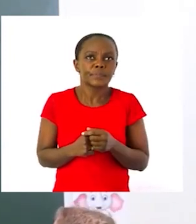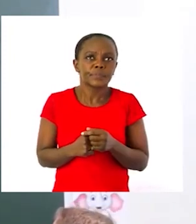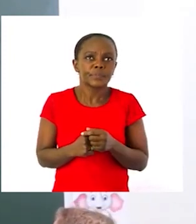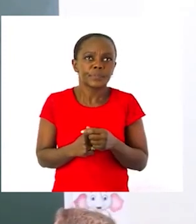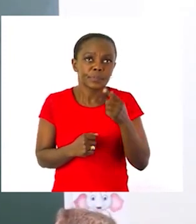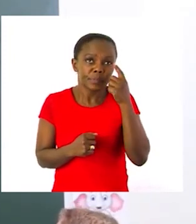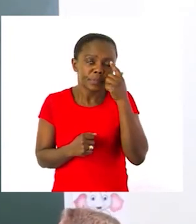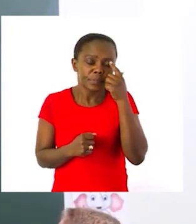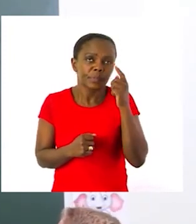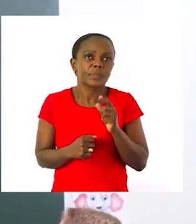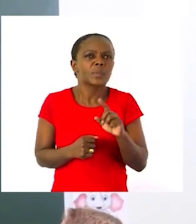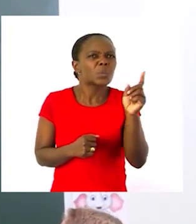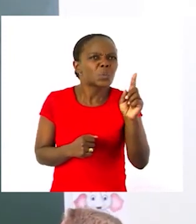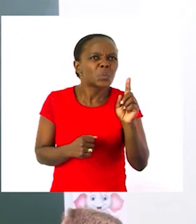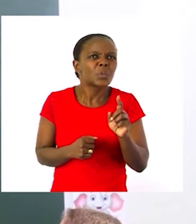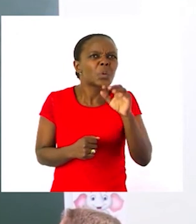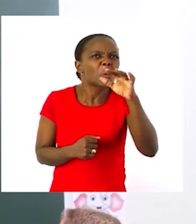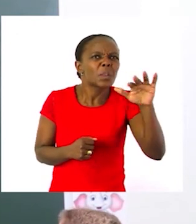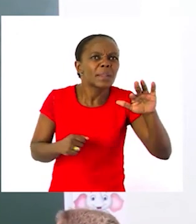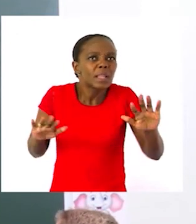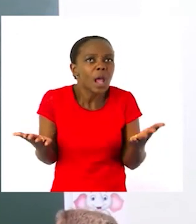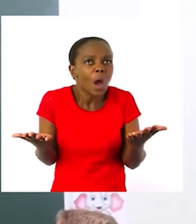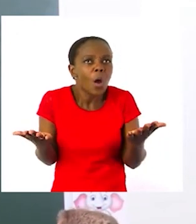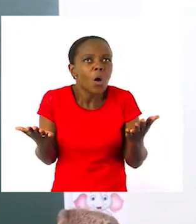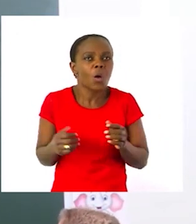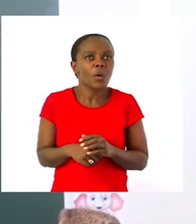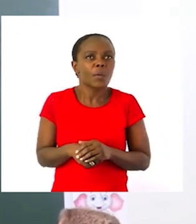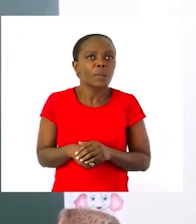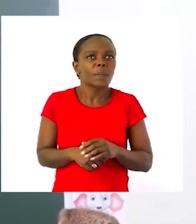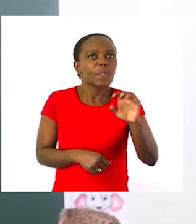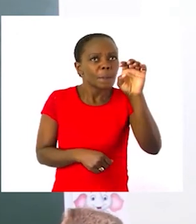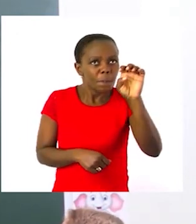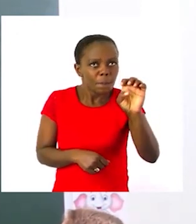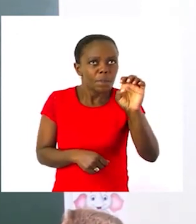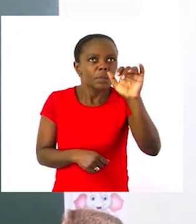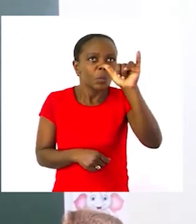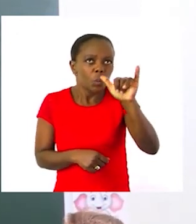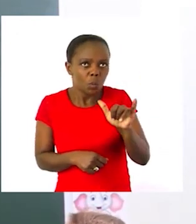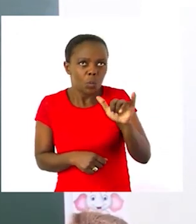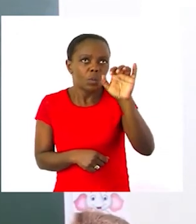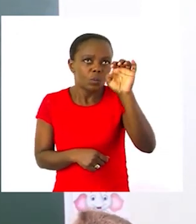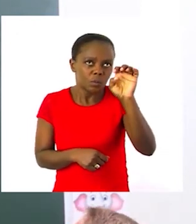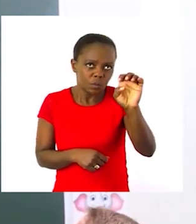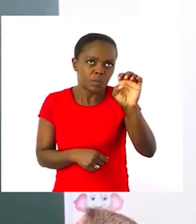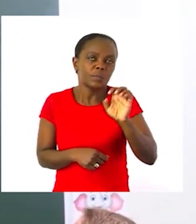Here I've got, what is this? Eye. Yes, it is an eye. What am I going to put